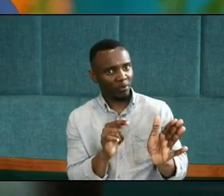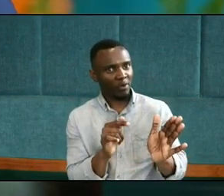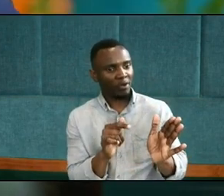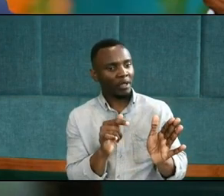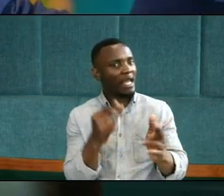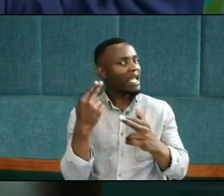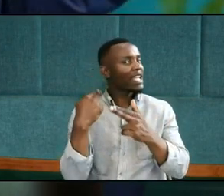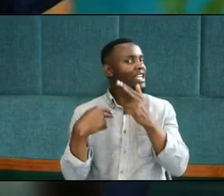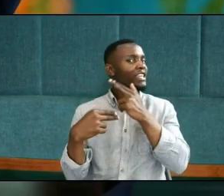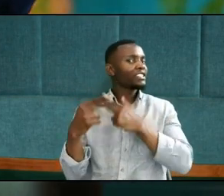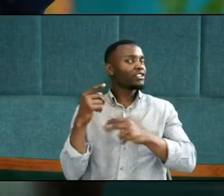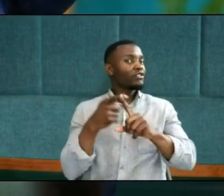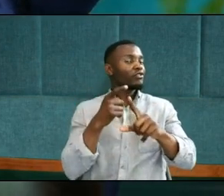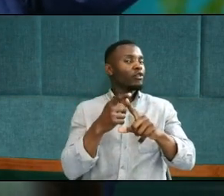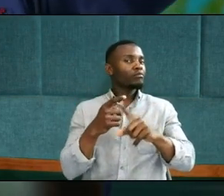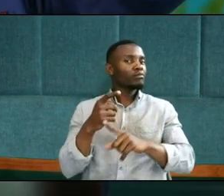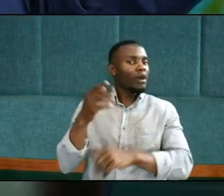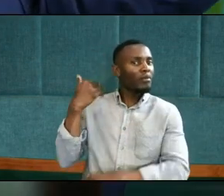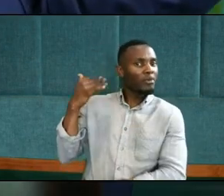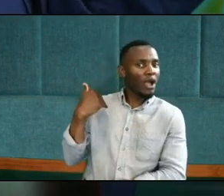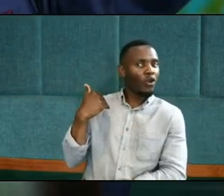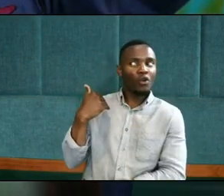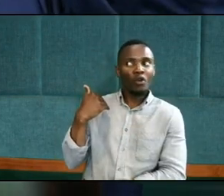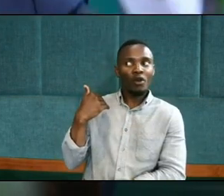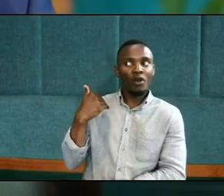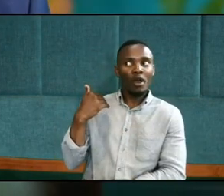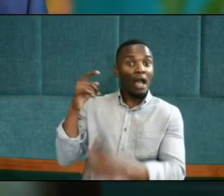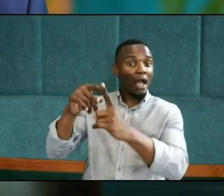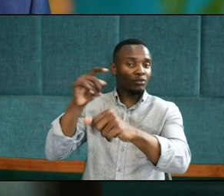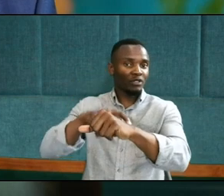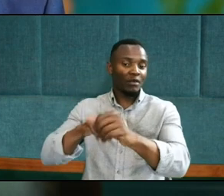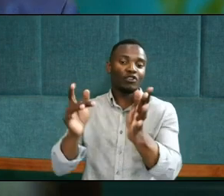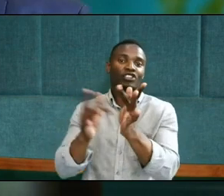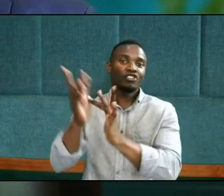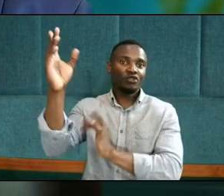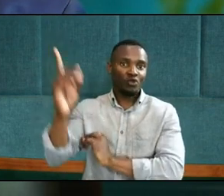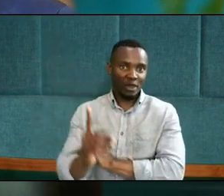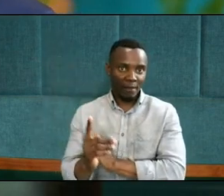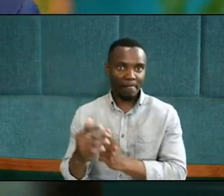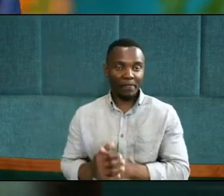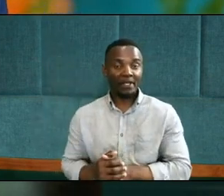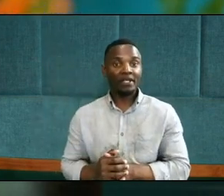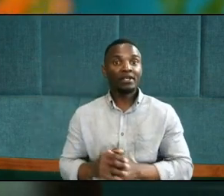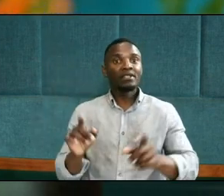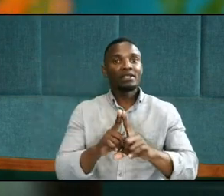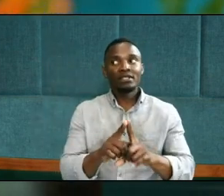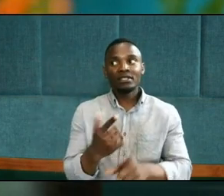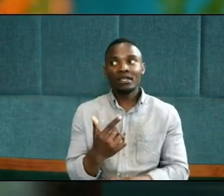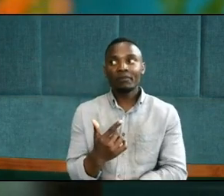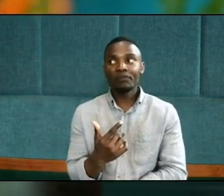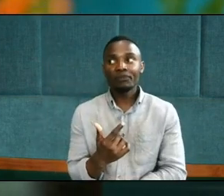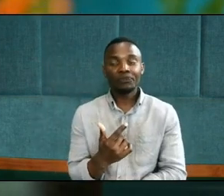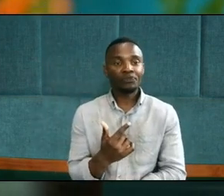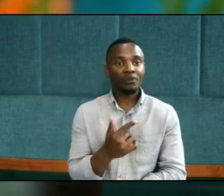whole history from the time of Babylon to the time of Jesus' second coming. And so, verse 2:44